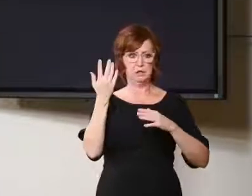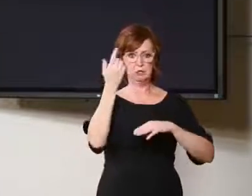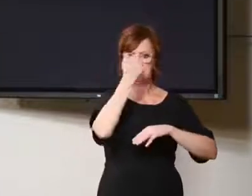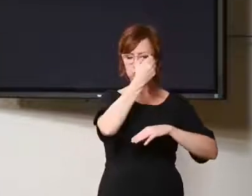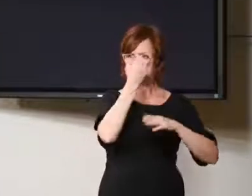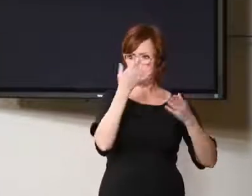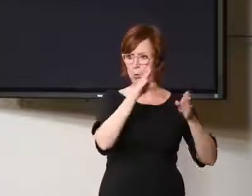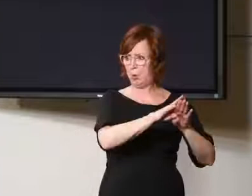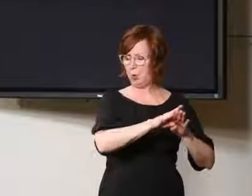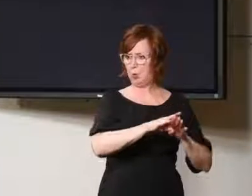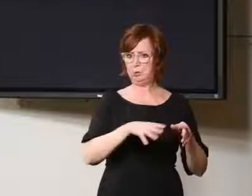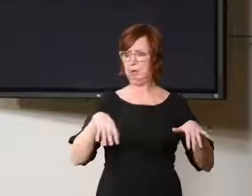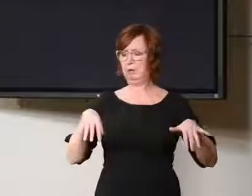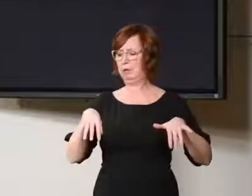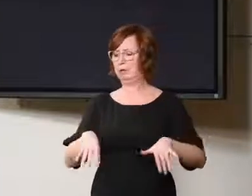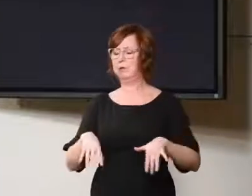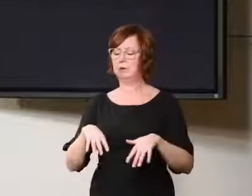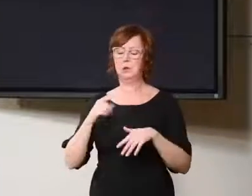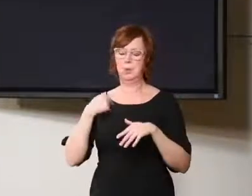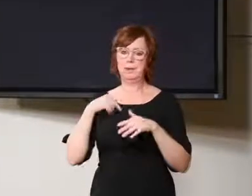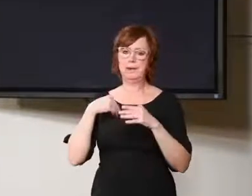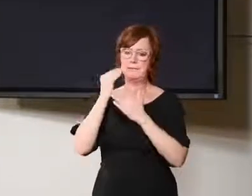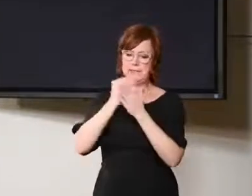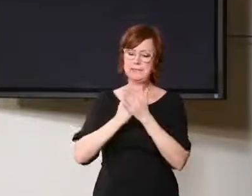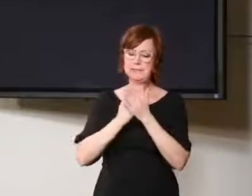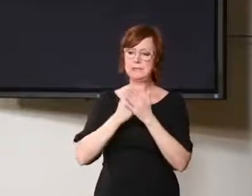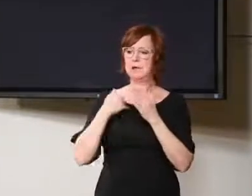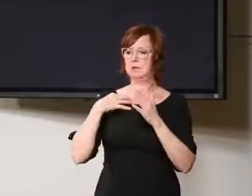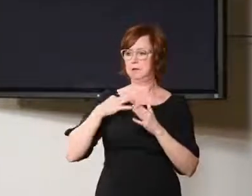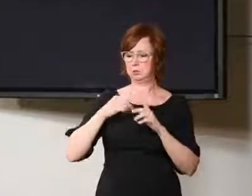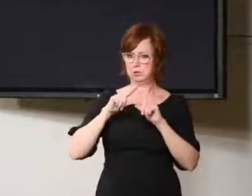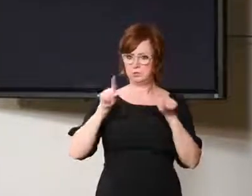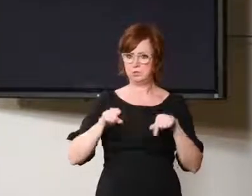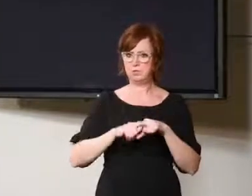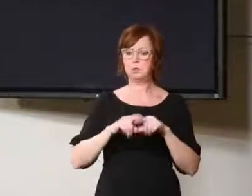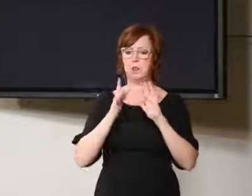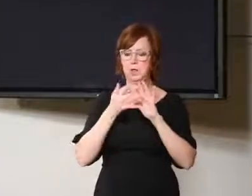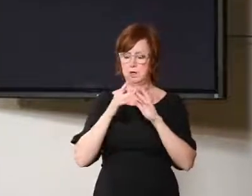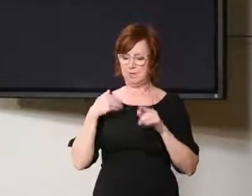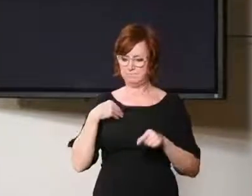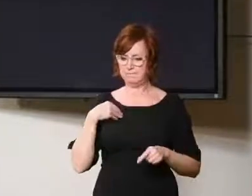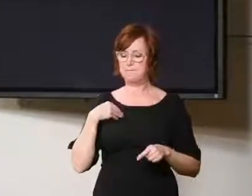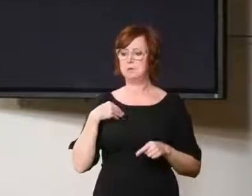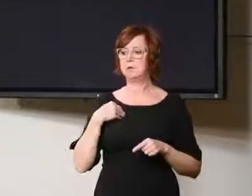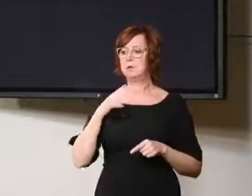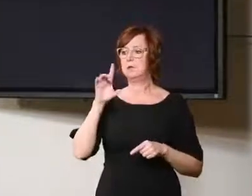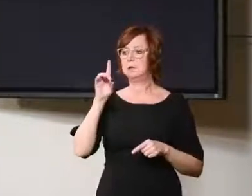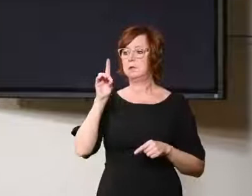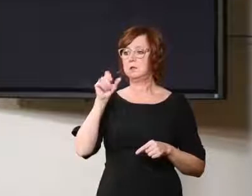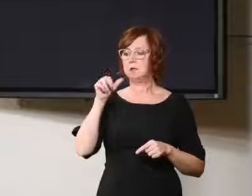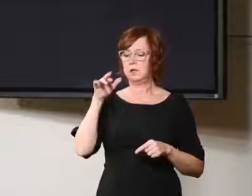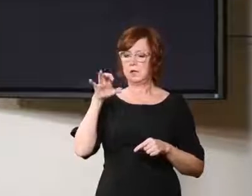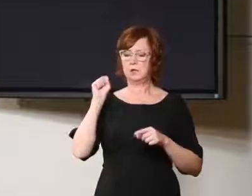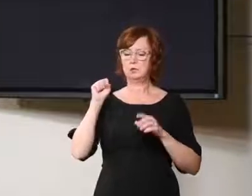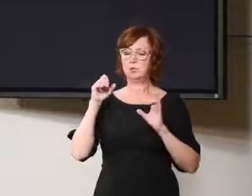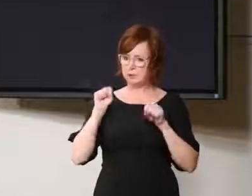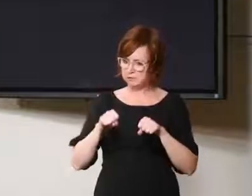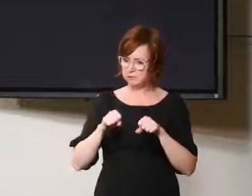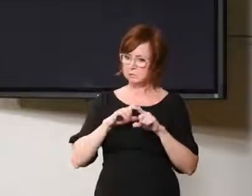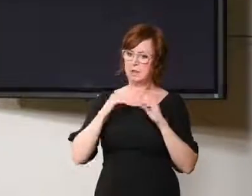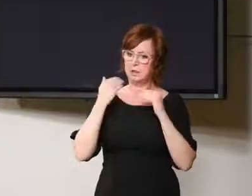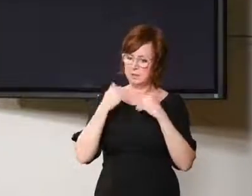current restrictions that are in place, and we've provided the opportunity for other daycares as well to operate, but in a restricted